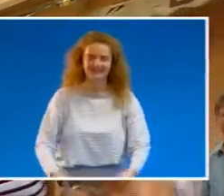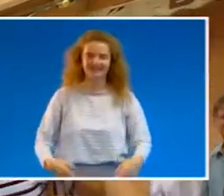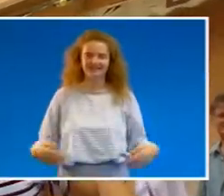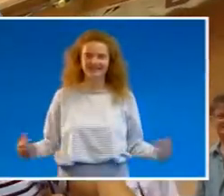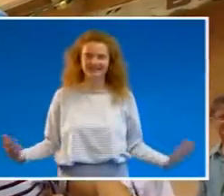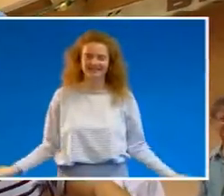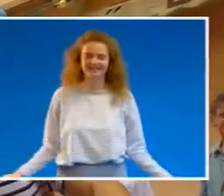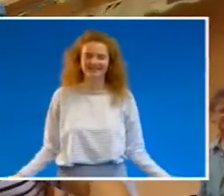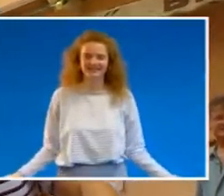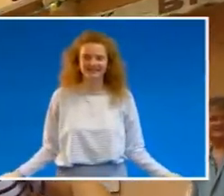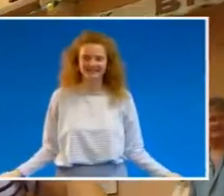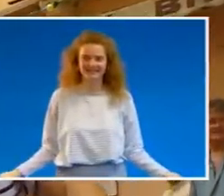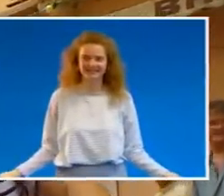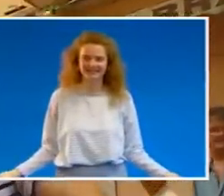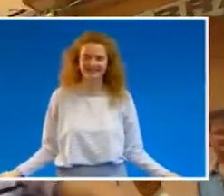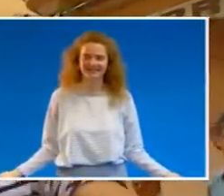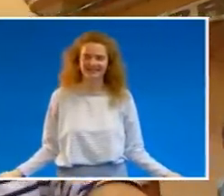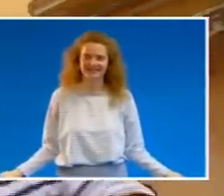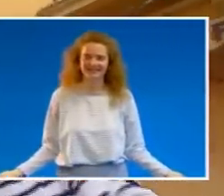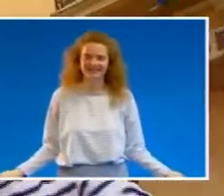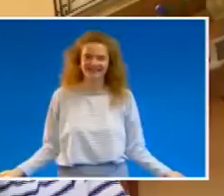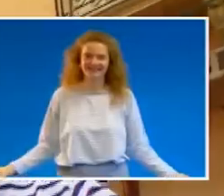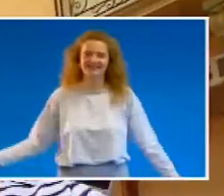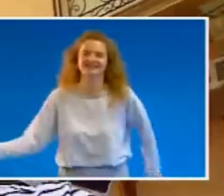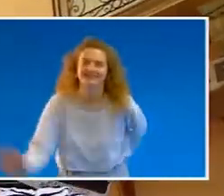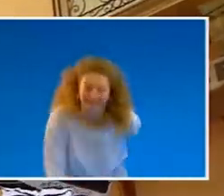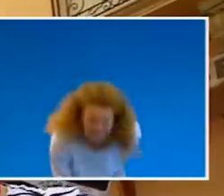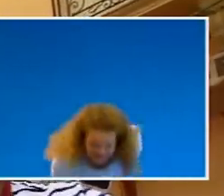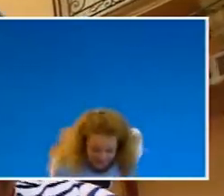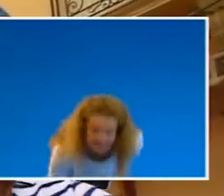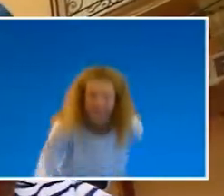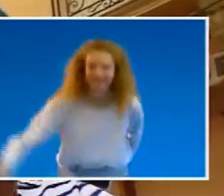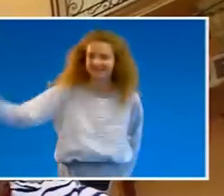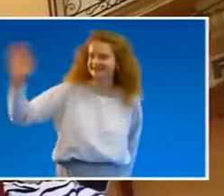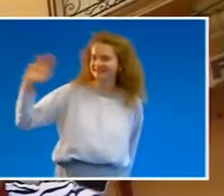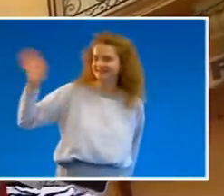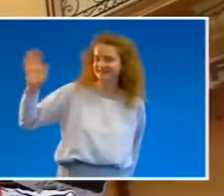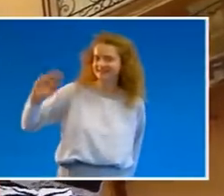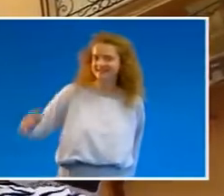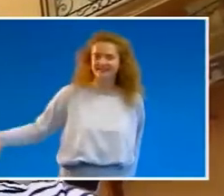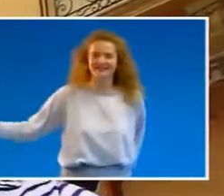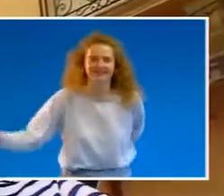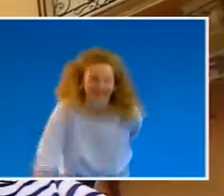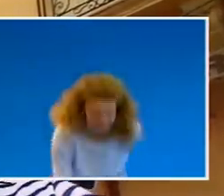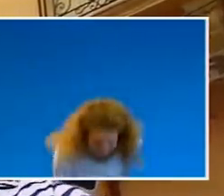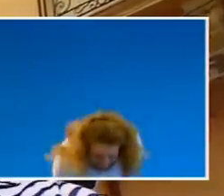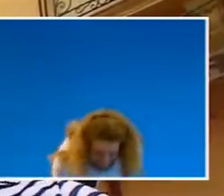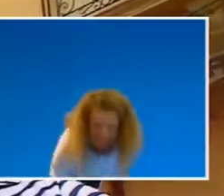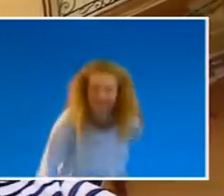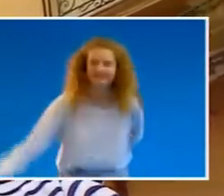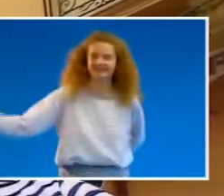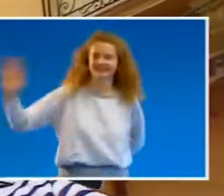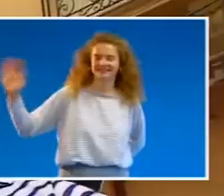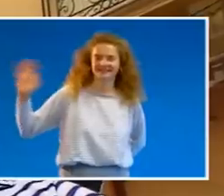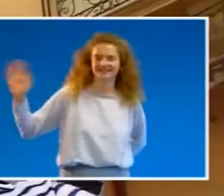the air to show that he was here. He made a bow and said goodbye. He made a bow